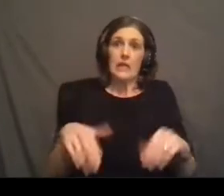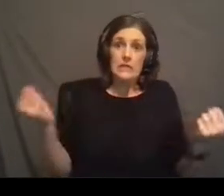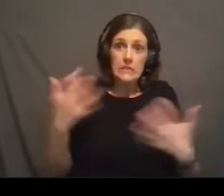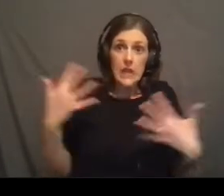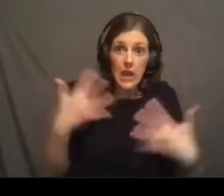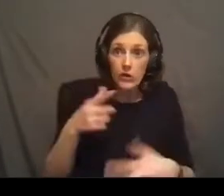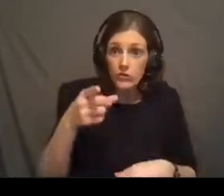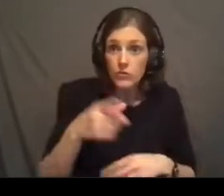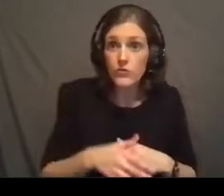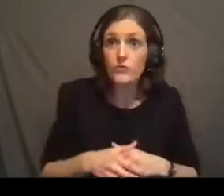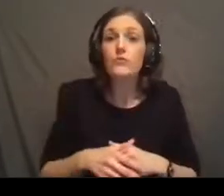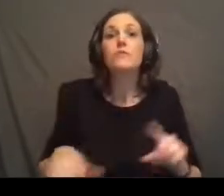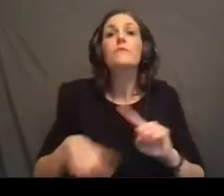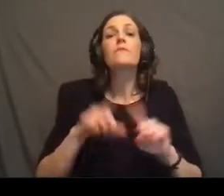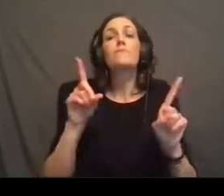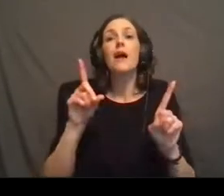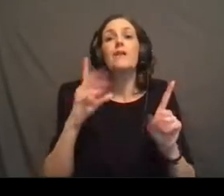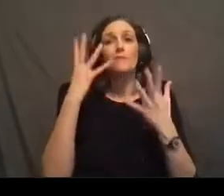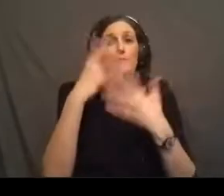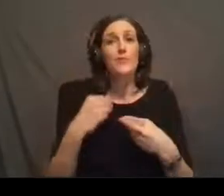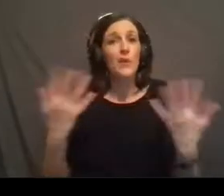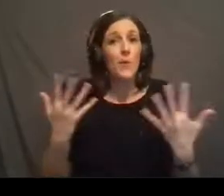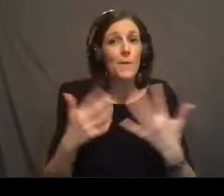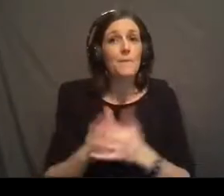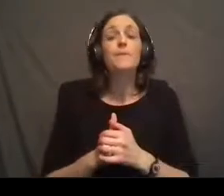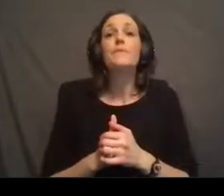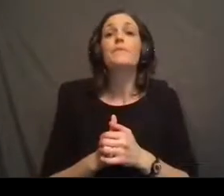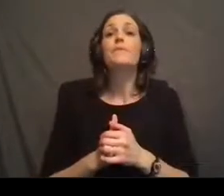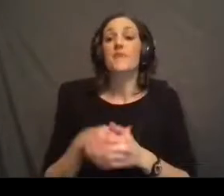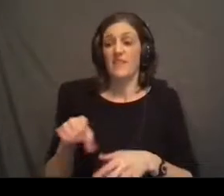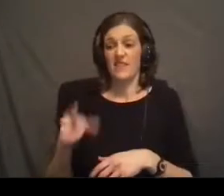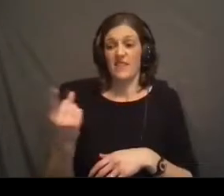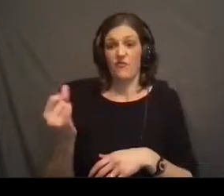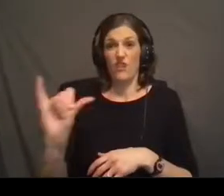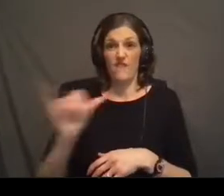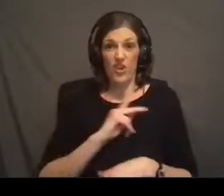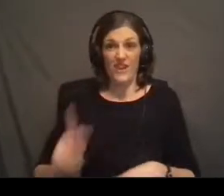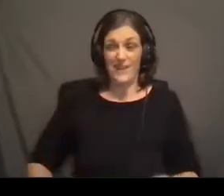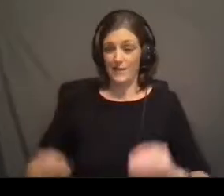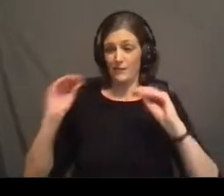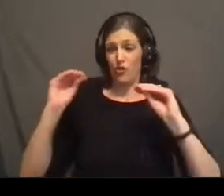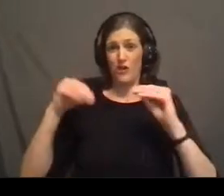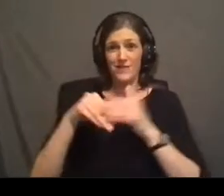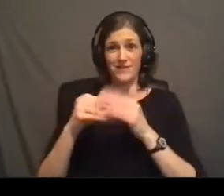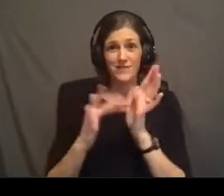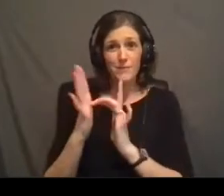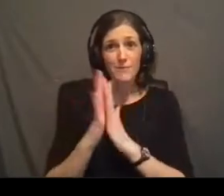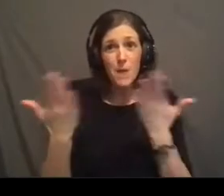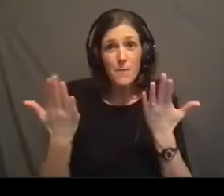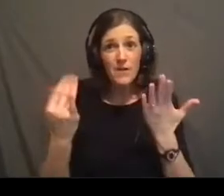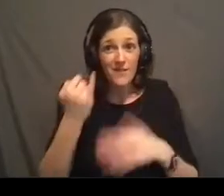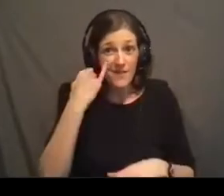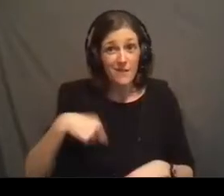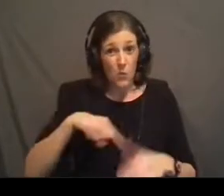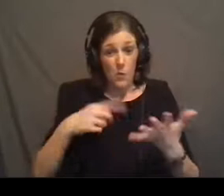terrifying. But here's the beauty. This forever king taught us in the scriptures that if we want